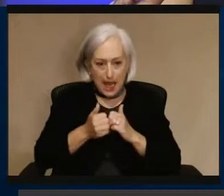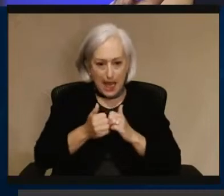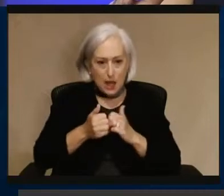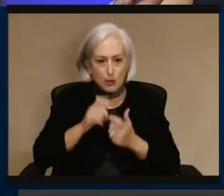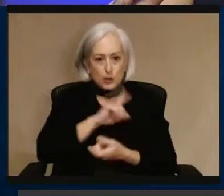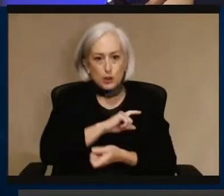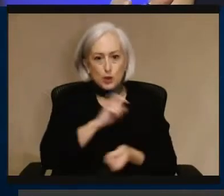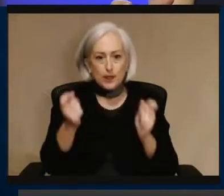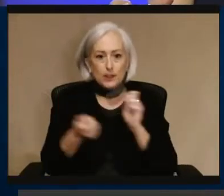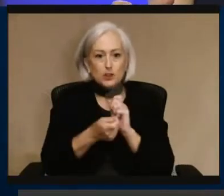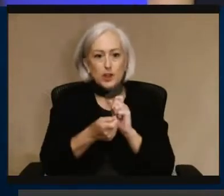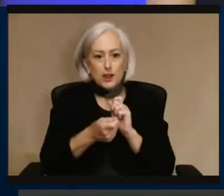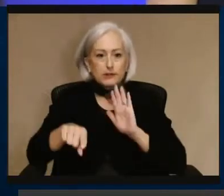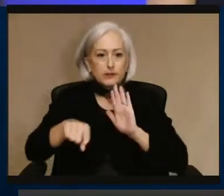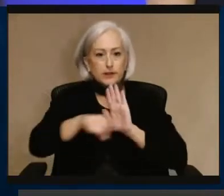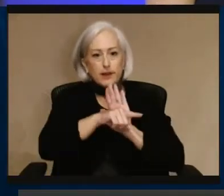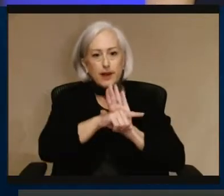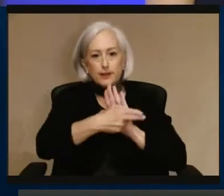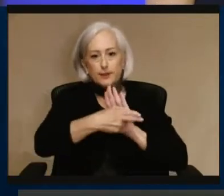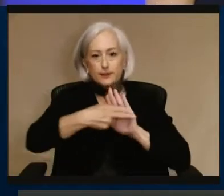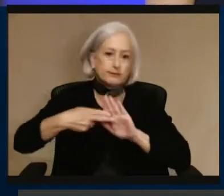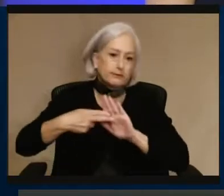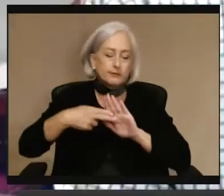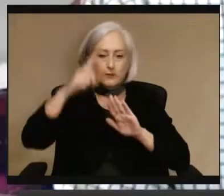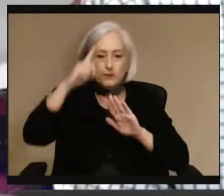stigma? Where do we begin?